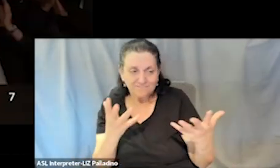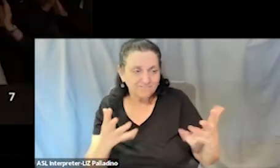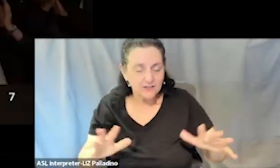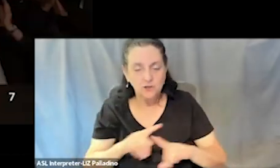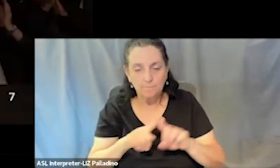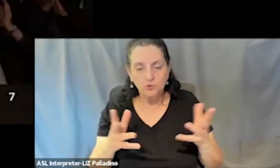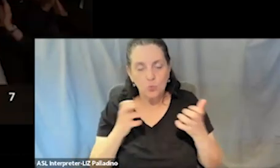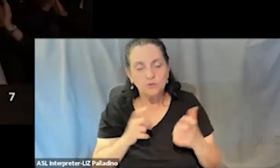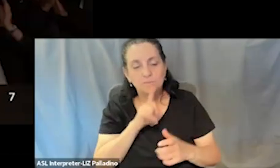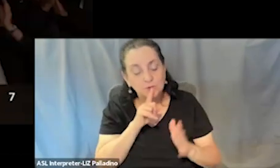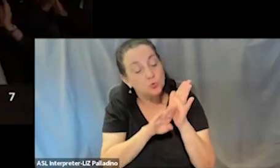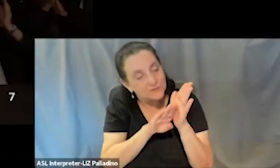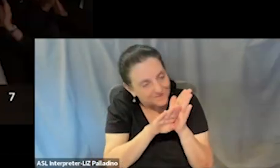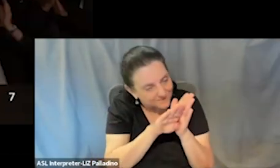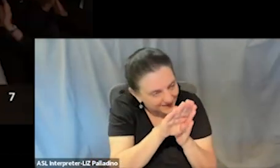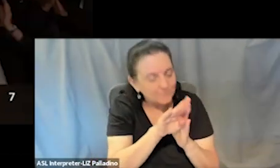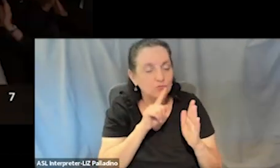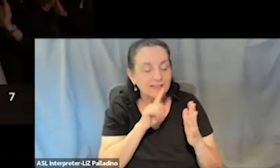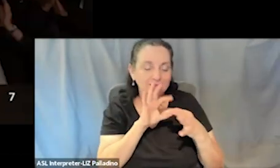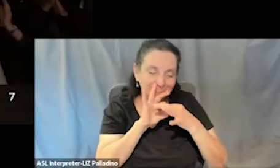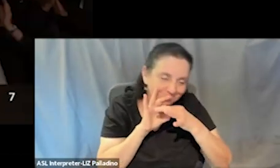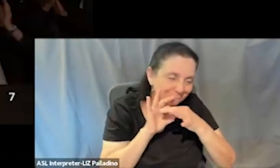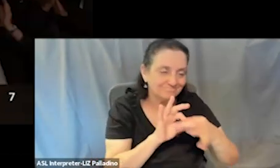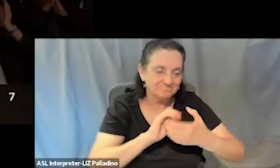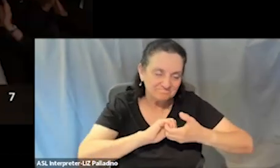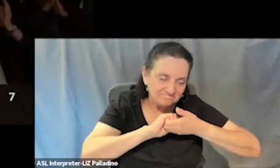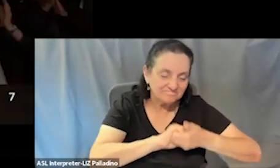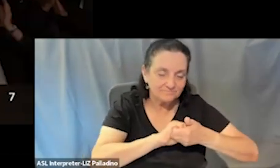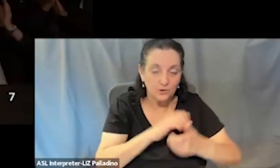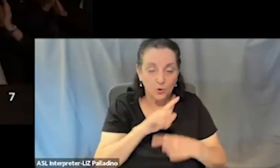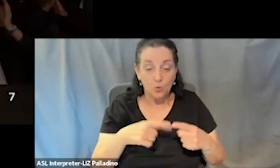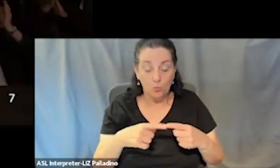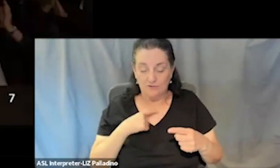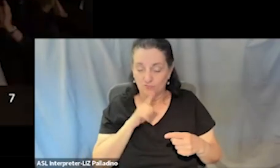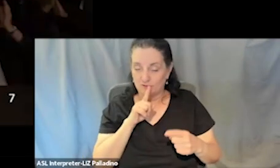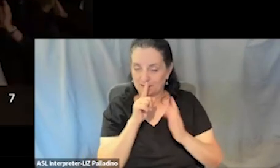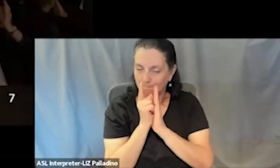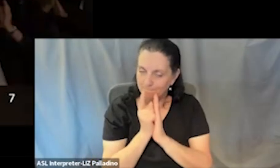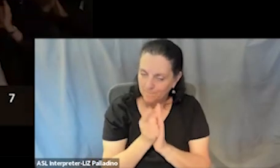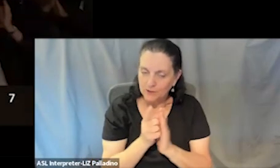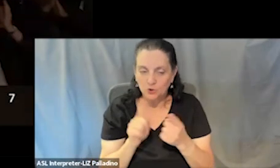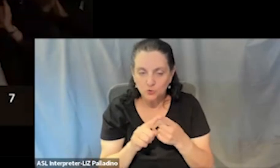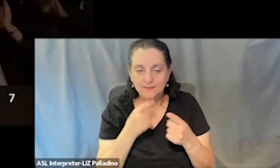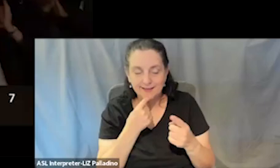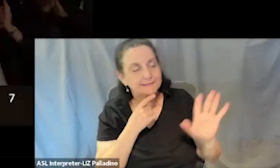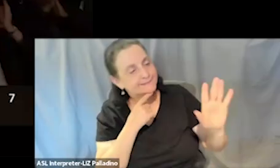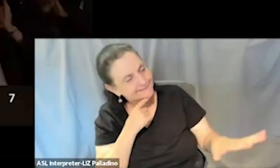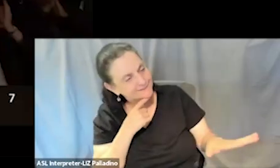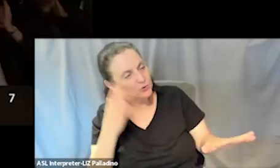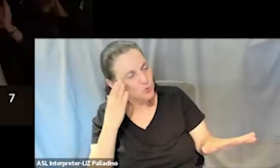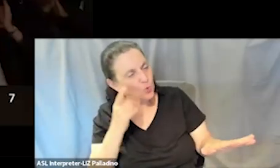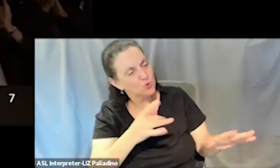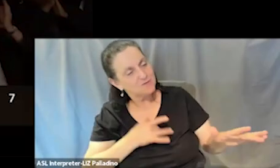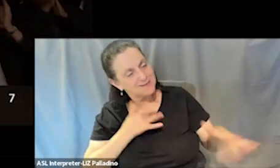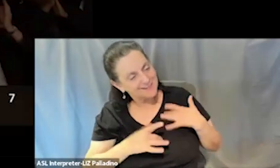to advance a relationship to a deepening point where there comes a moment where it feels appropriate to solicit some sort of involvement